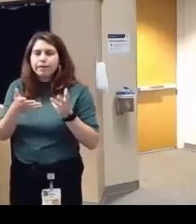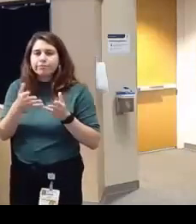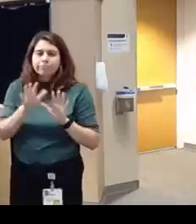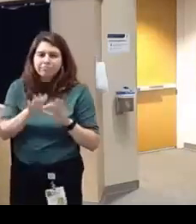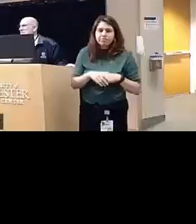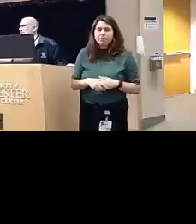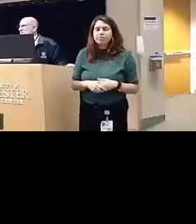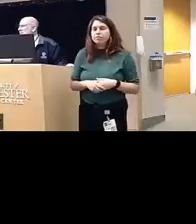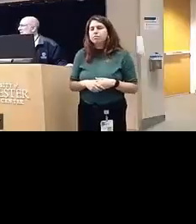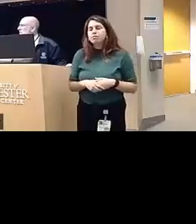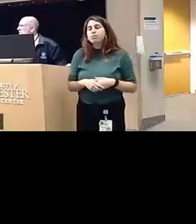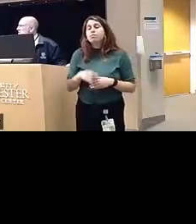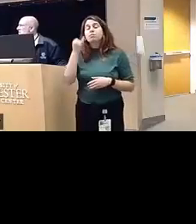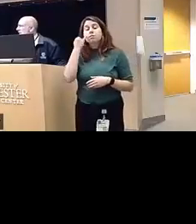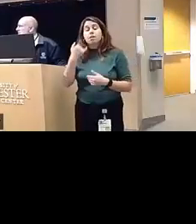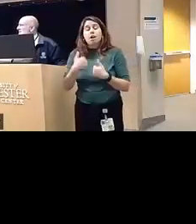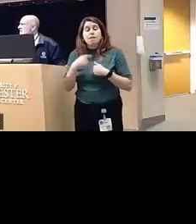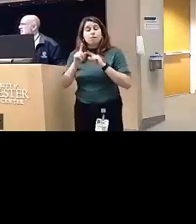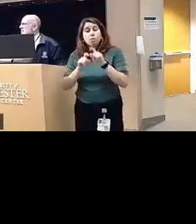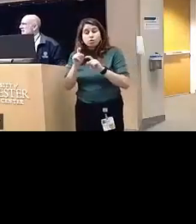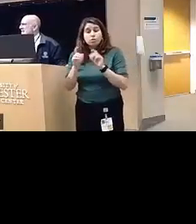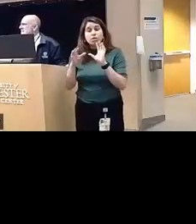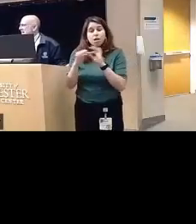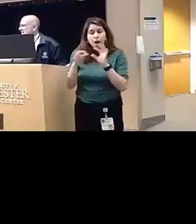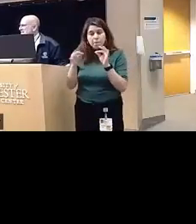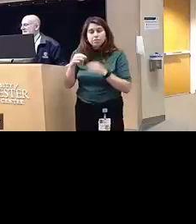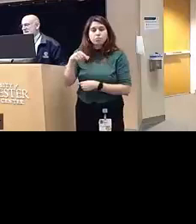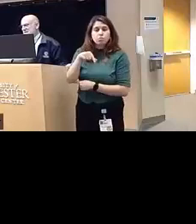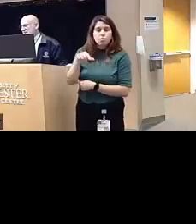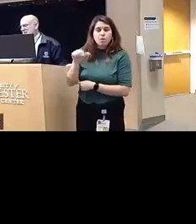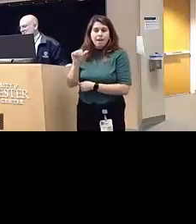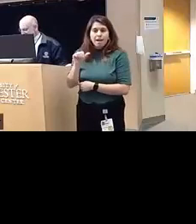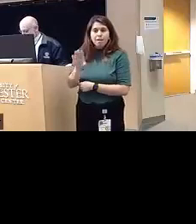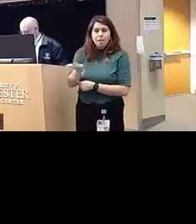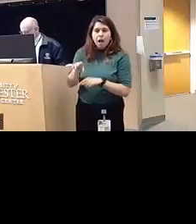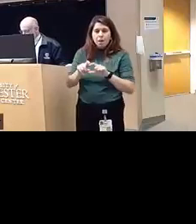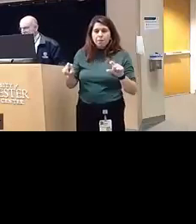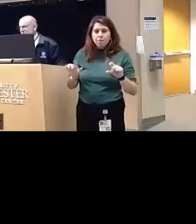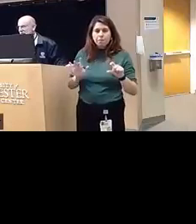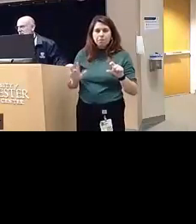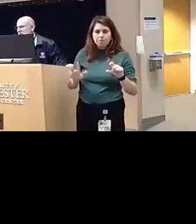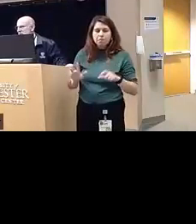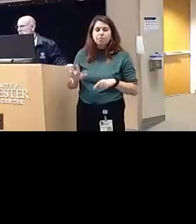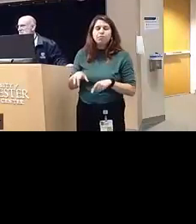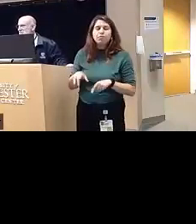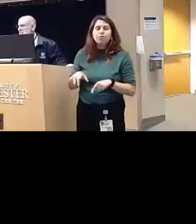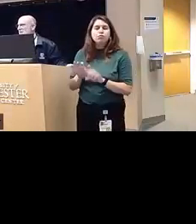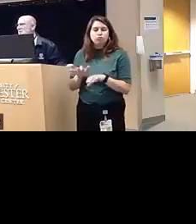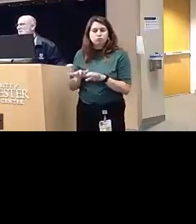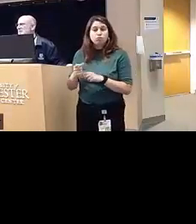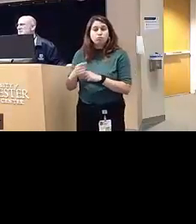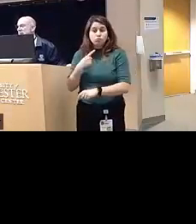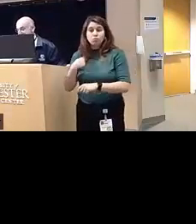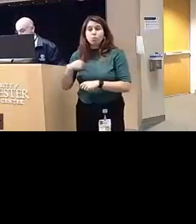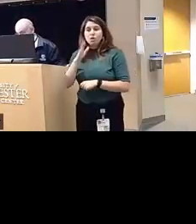here. So put any questions or comments in the Q&A box at the bottom of your screen, and we'll get through as many